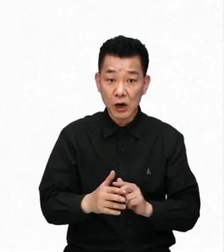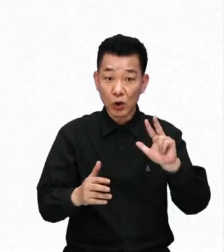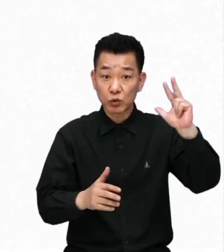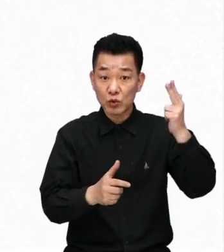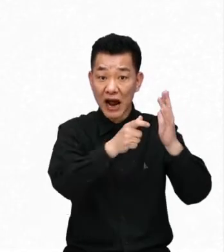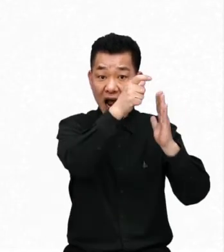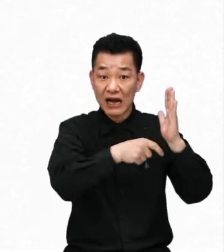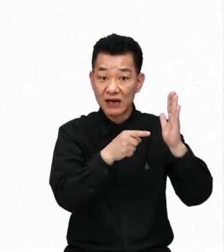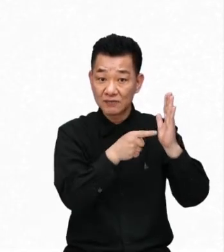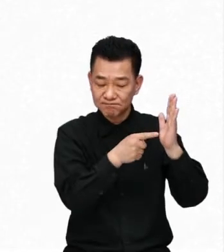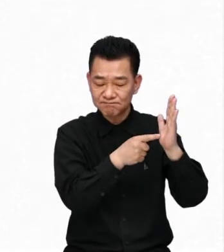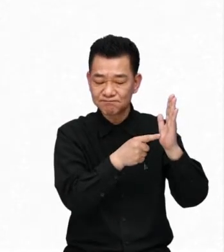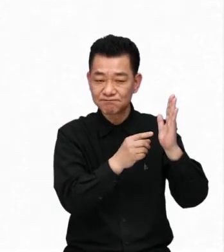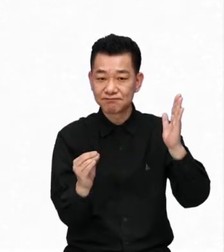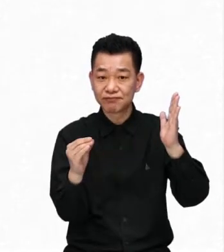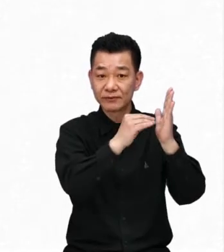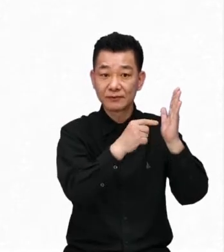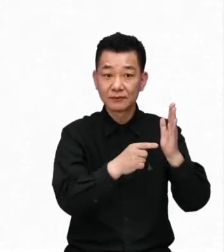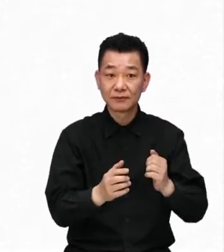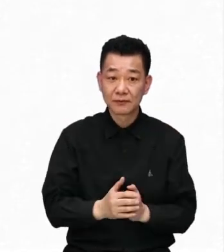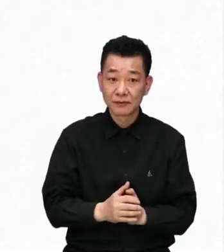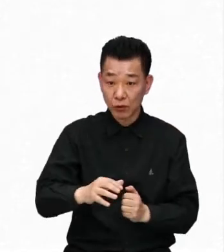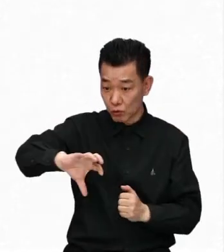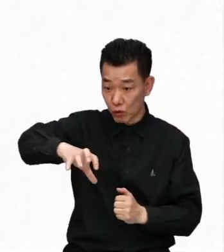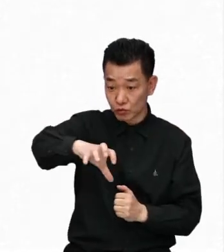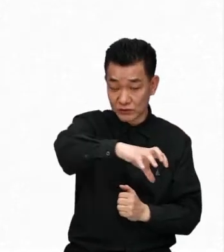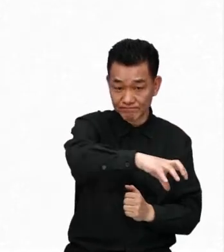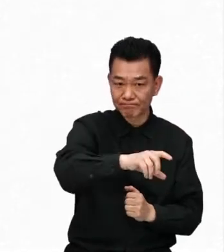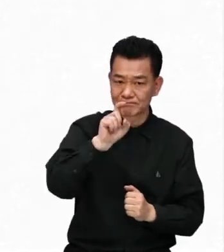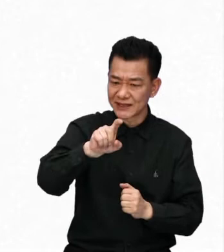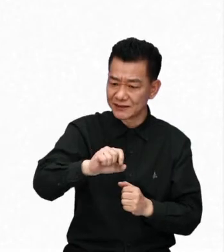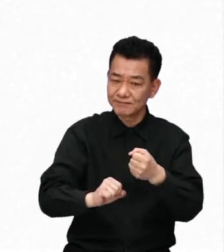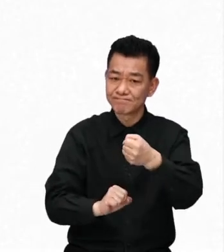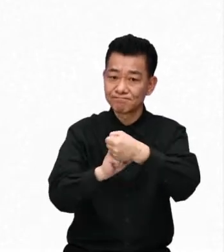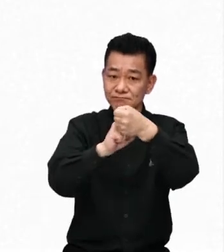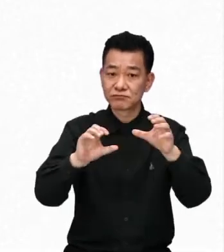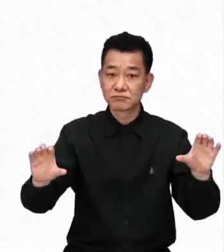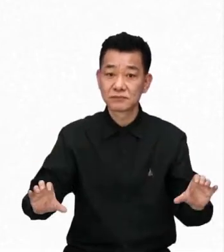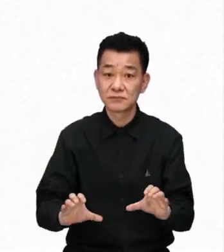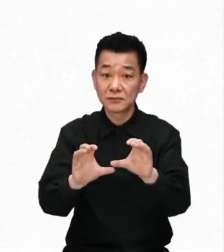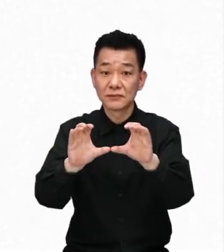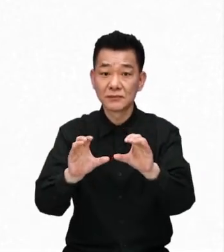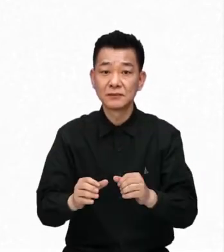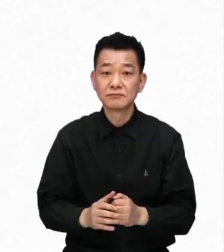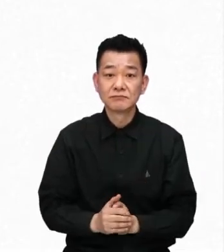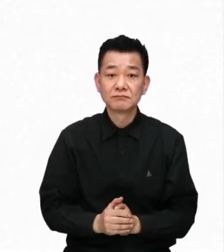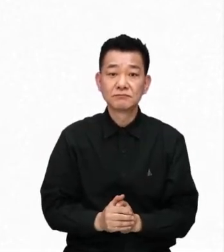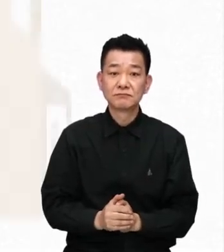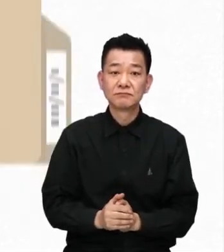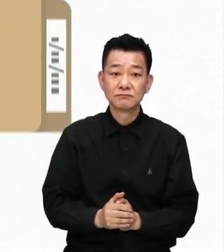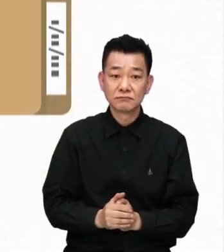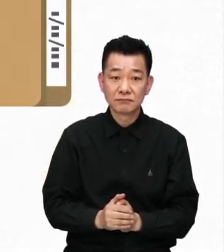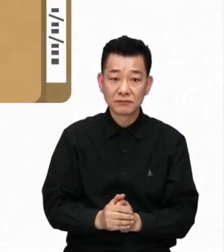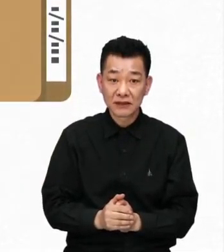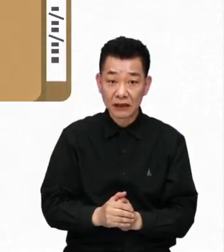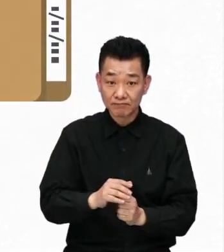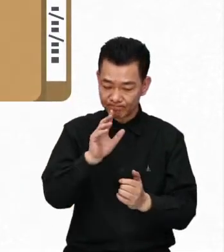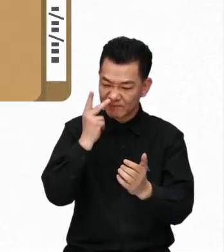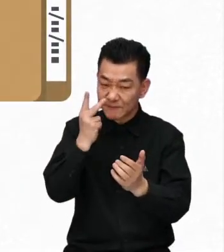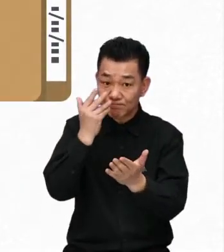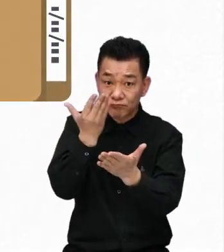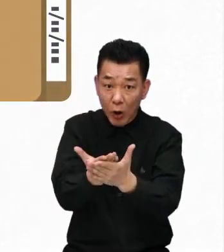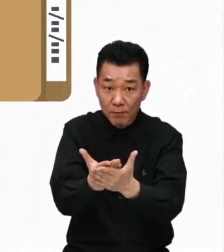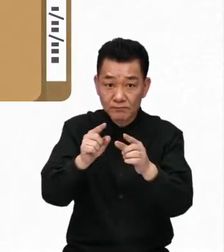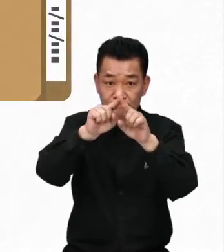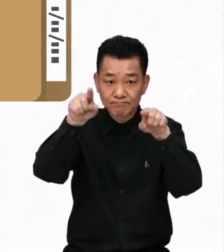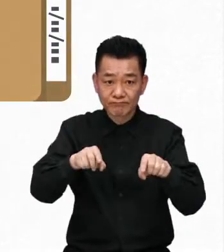This is stated in the Article 3. If there are any matter and the remedy that have been taken by the state party shall